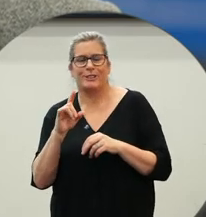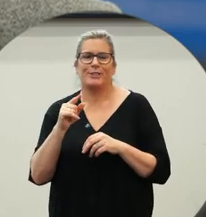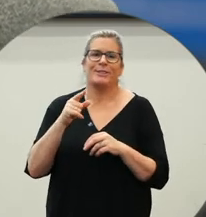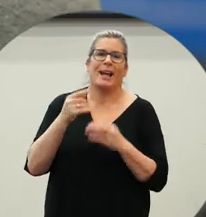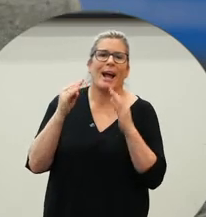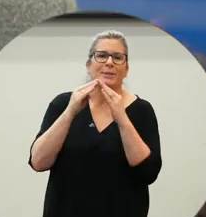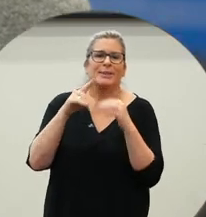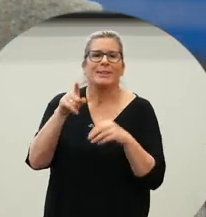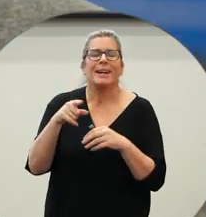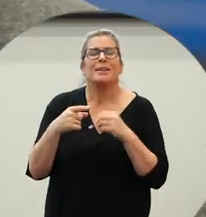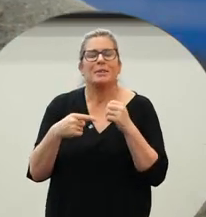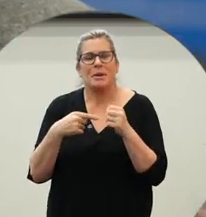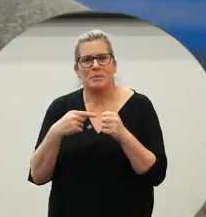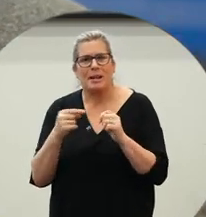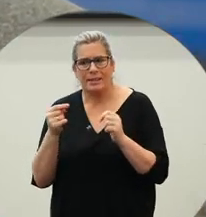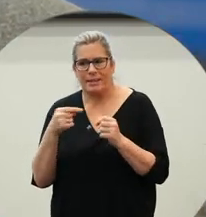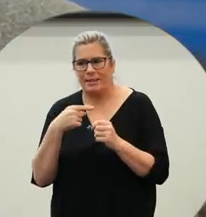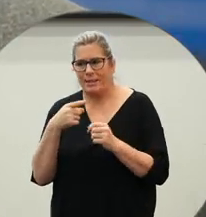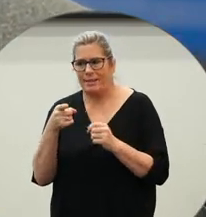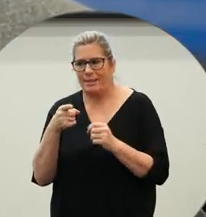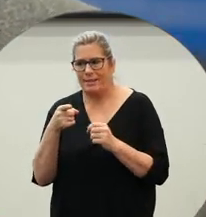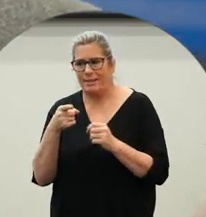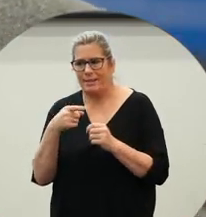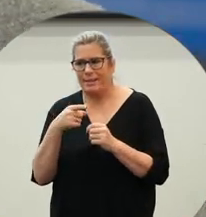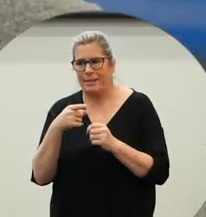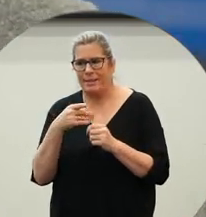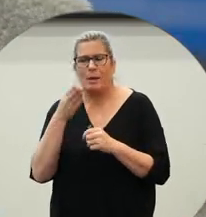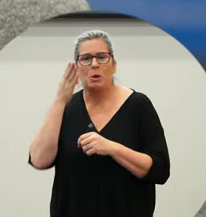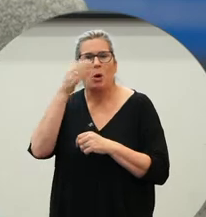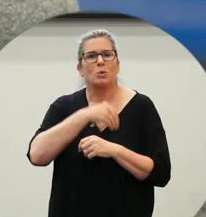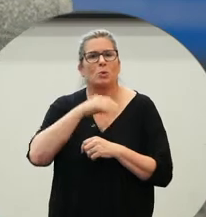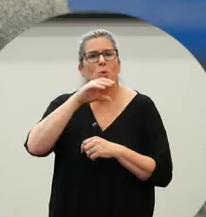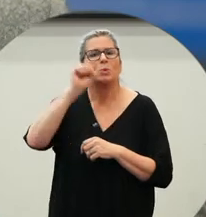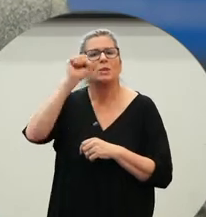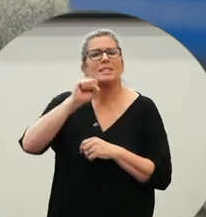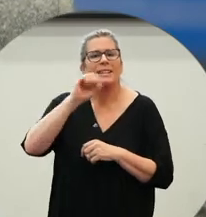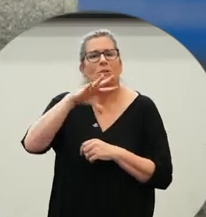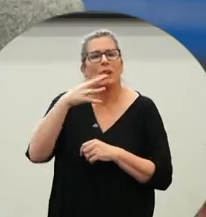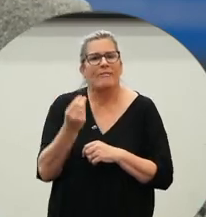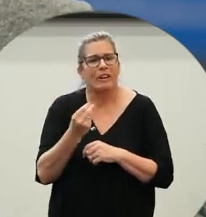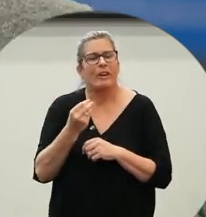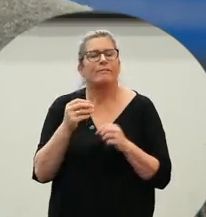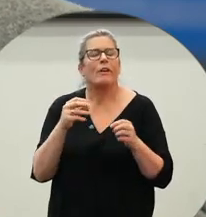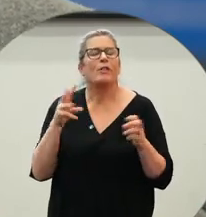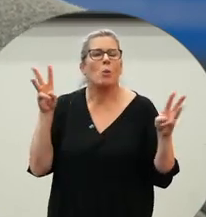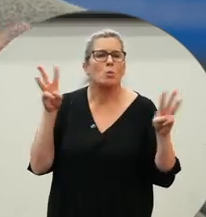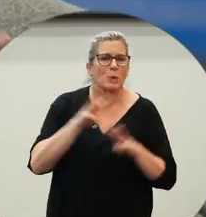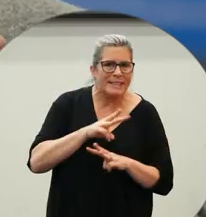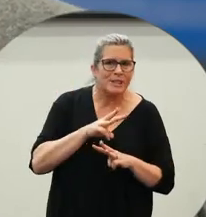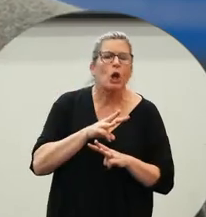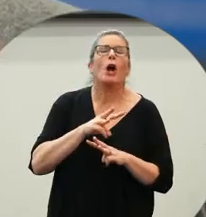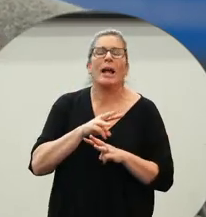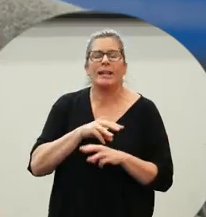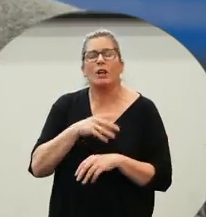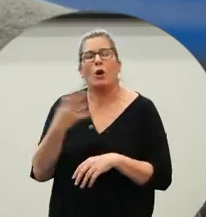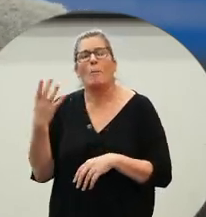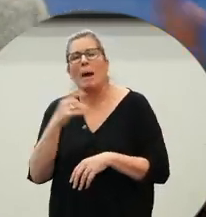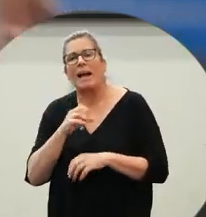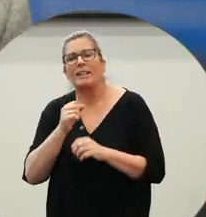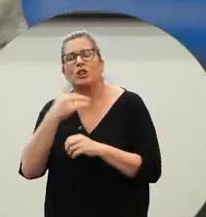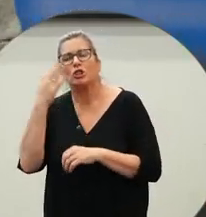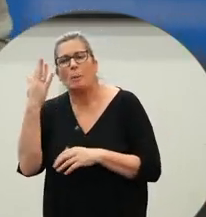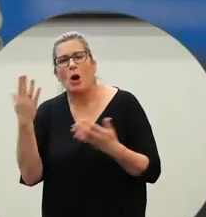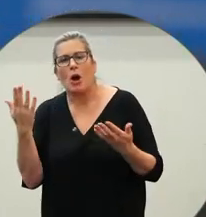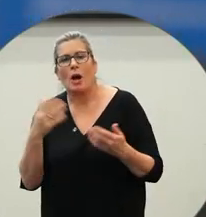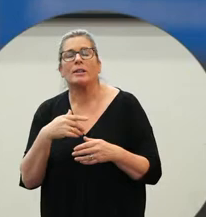where the Bates would go down to South Africa for the winter, and then they would come back for the summer. So for the winter, their paintings were in the National Gallery, and then